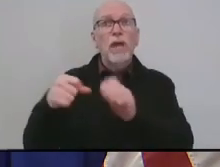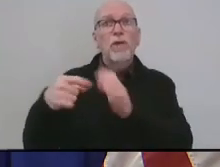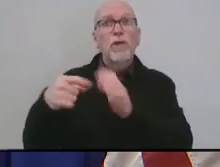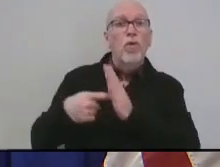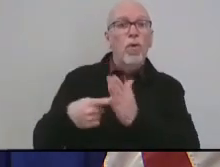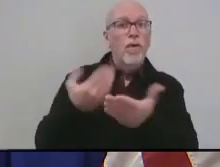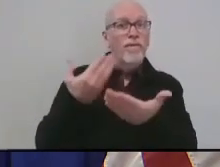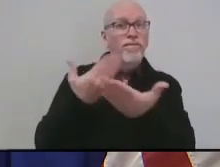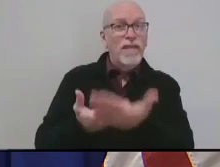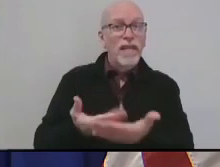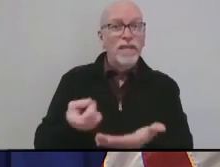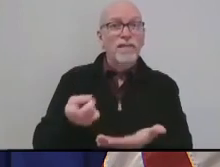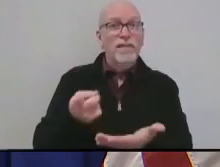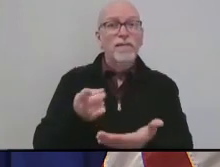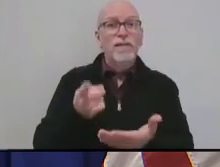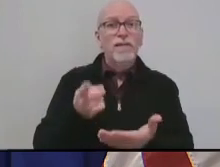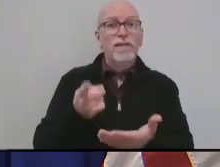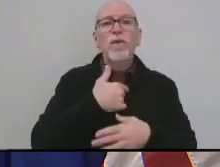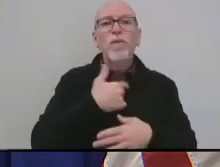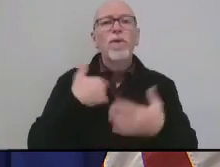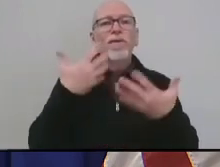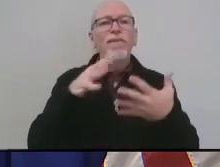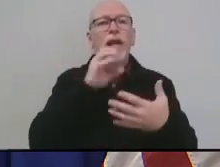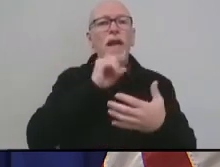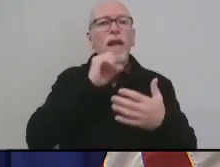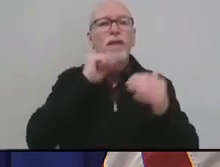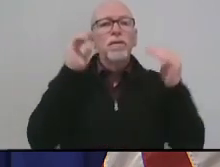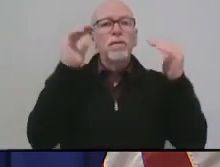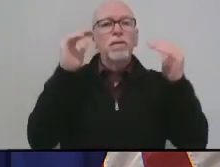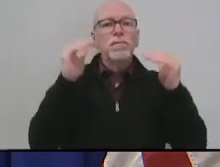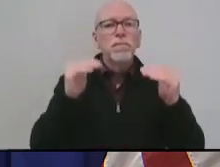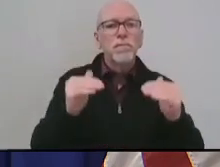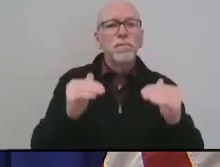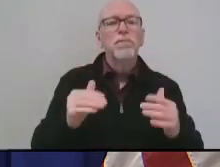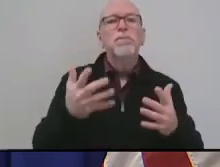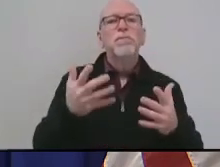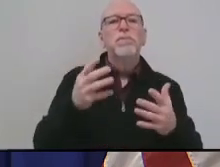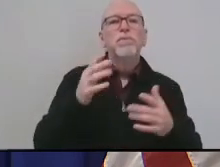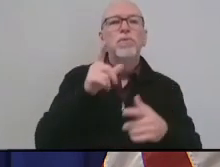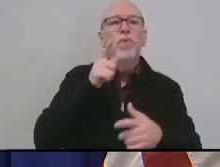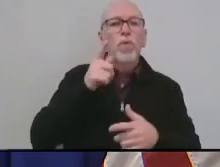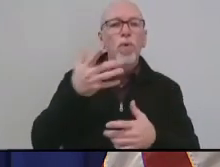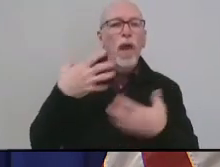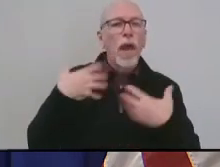once we get through the folks who are on dialysis or have sickle cell or